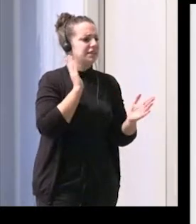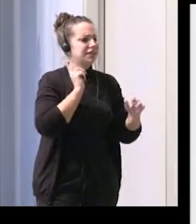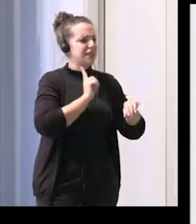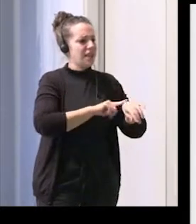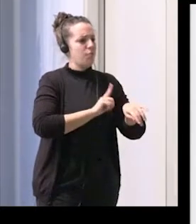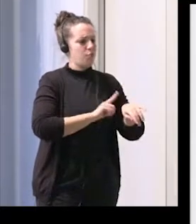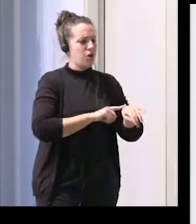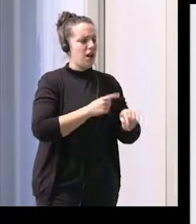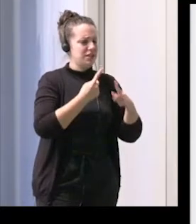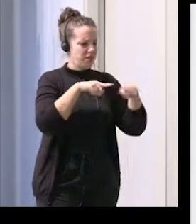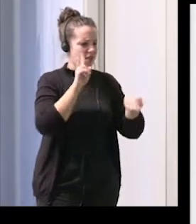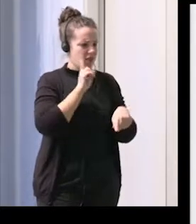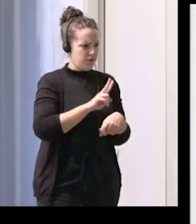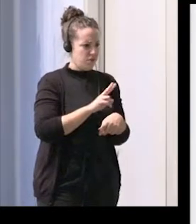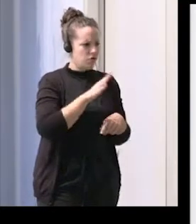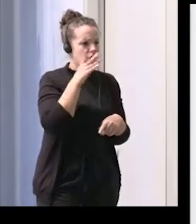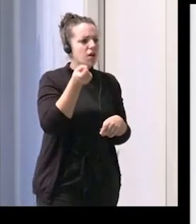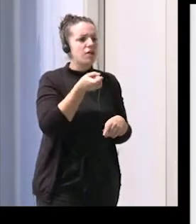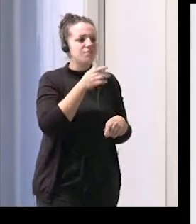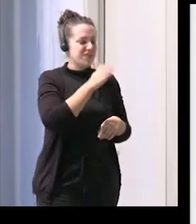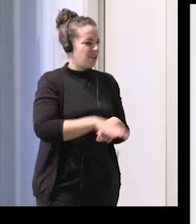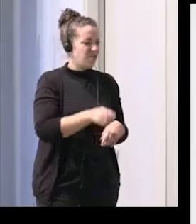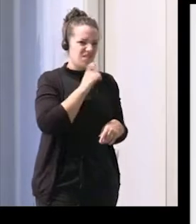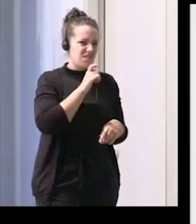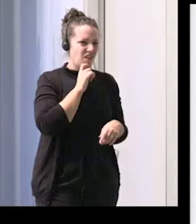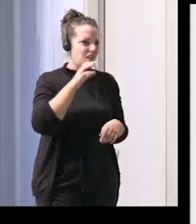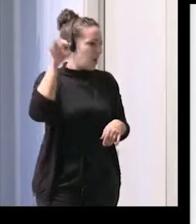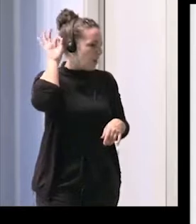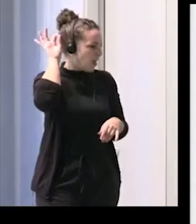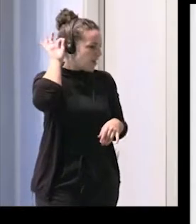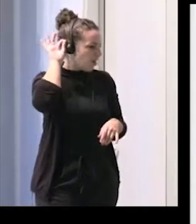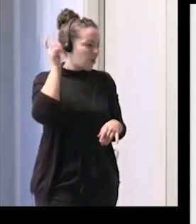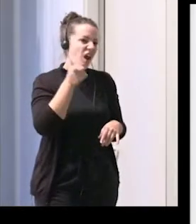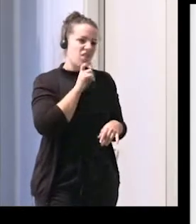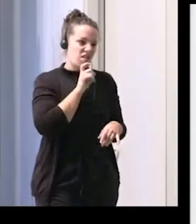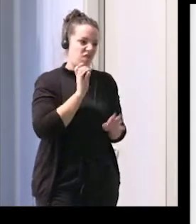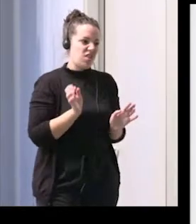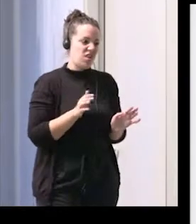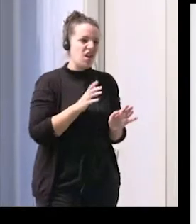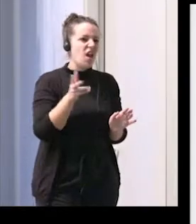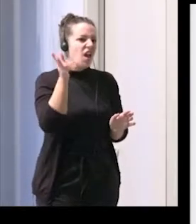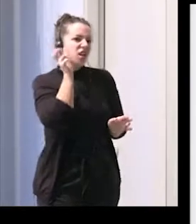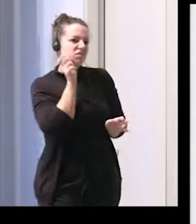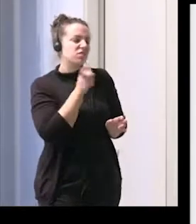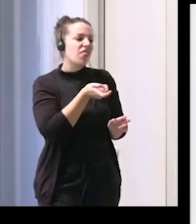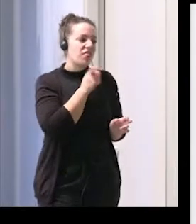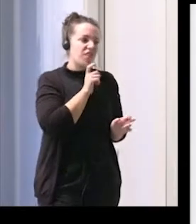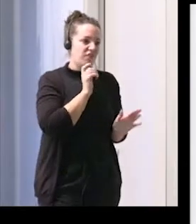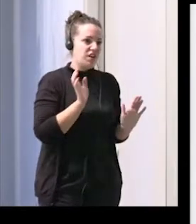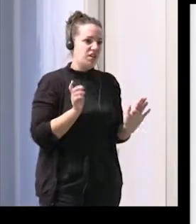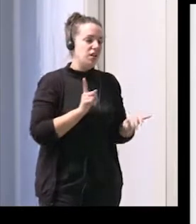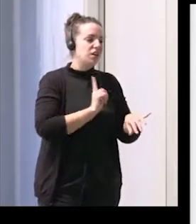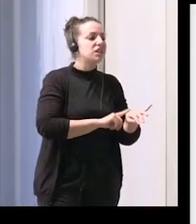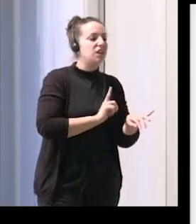really hard also for children with cochlear implants to hear differences in timing. So we blamed the cochlear